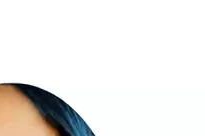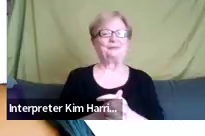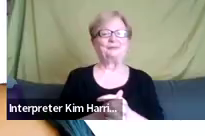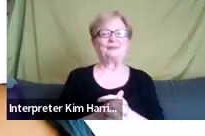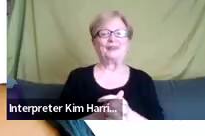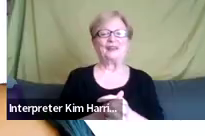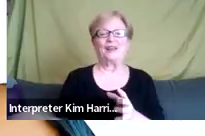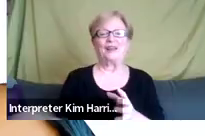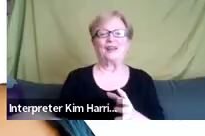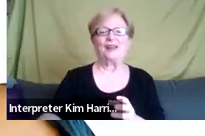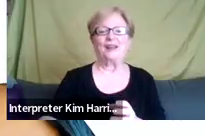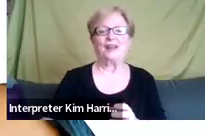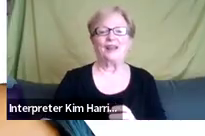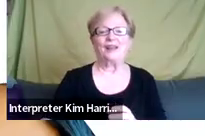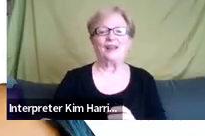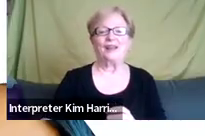I'm just